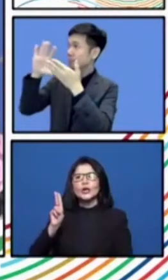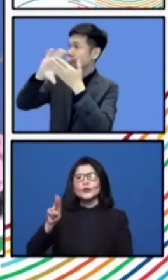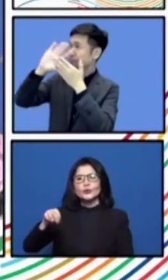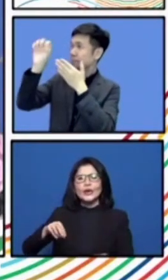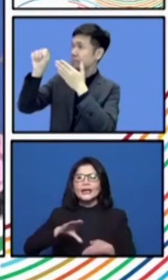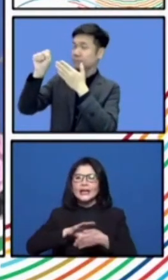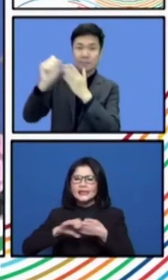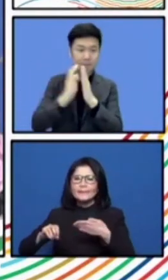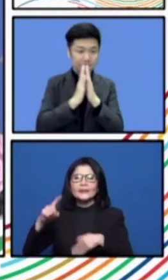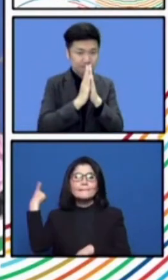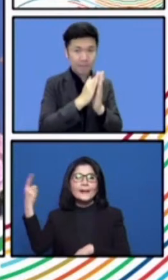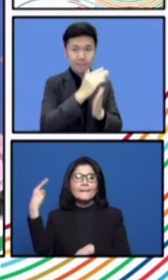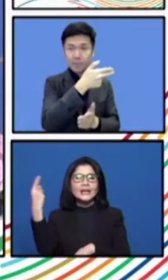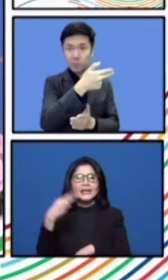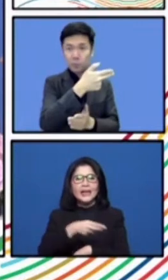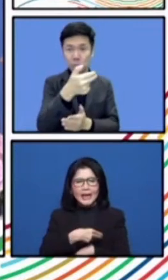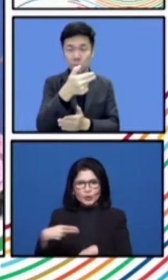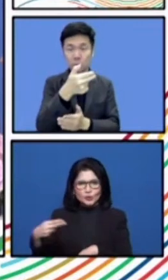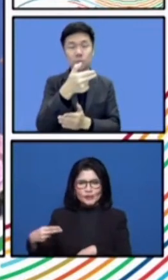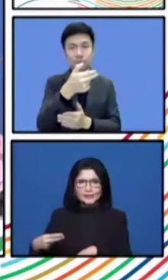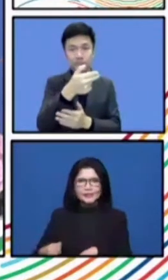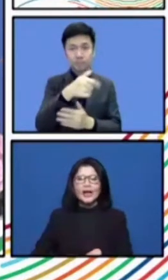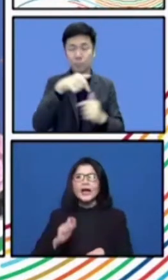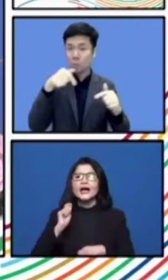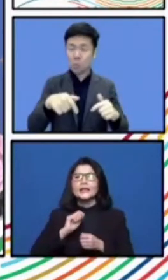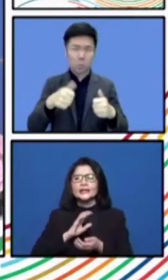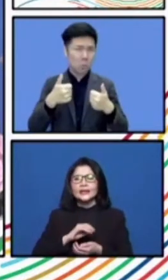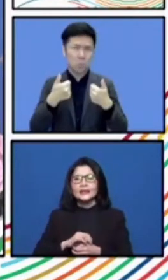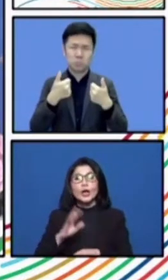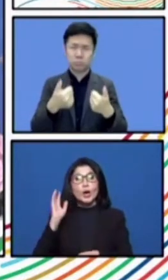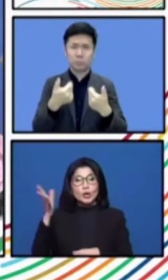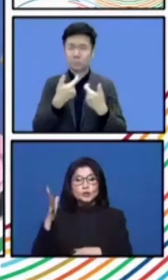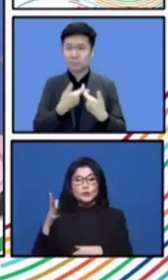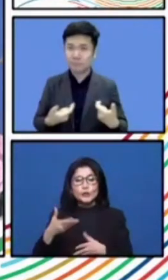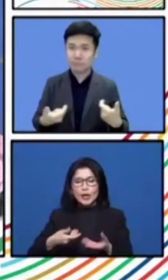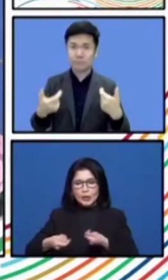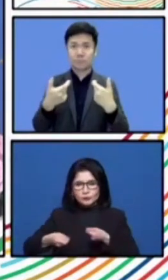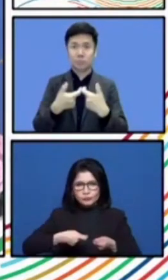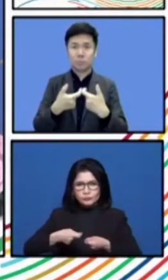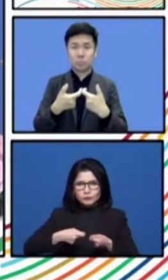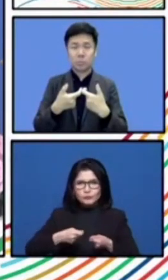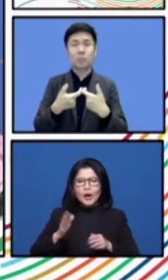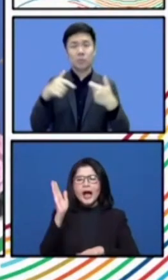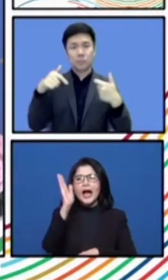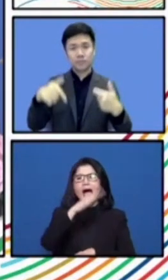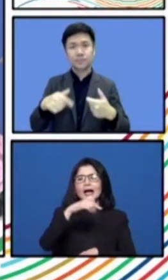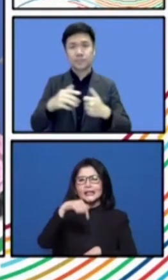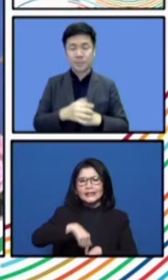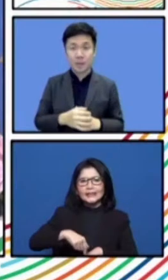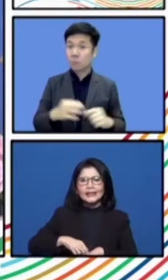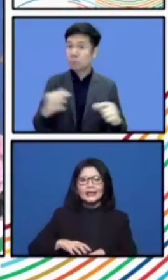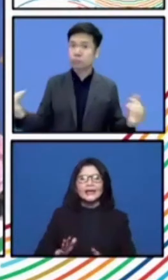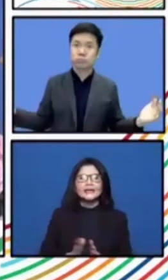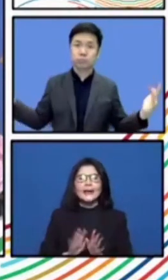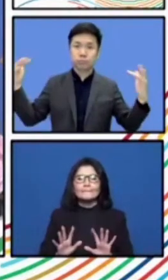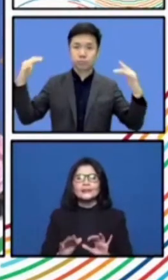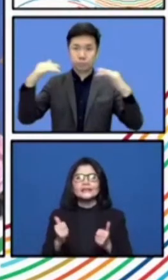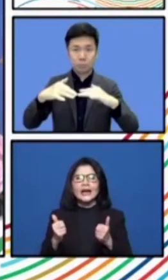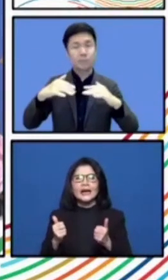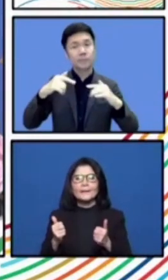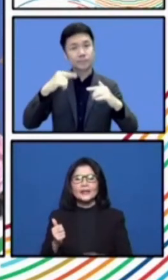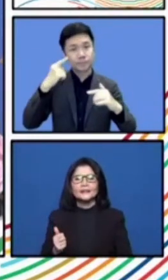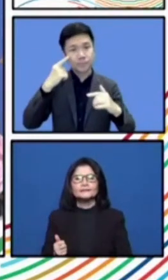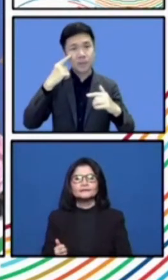of Indonesia for organizing such a superb event providing all of us to extend